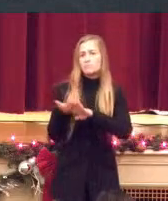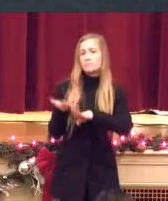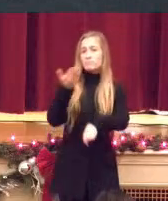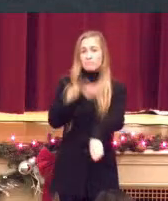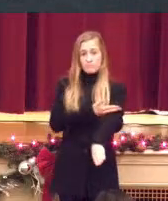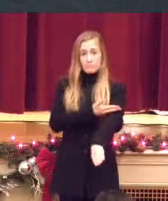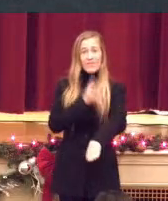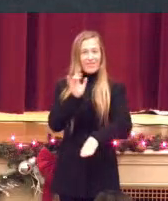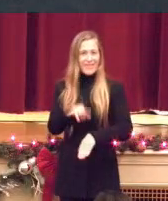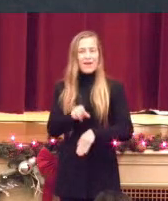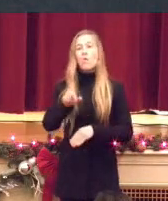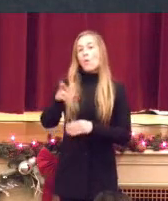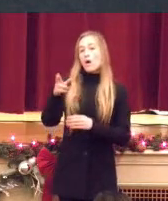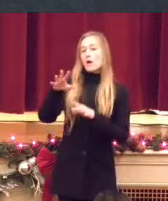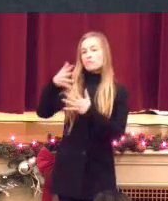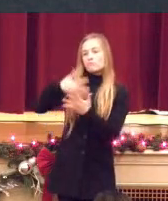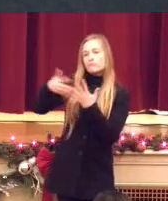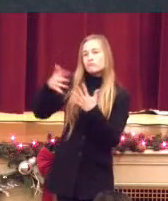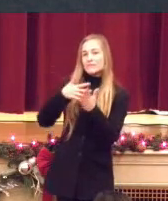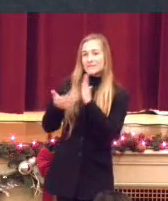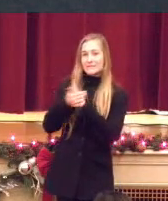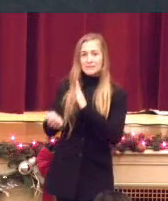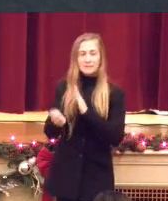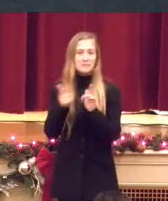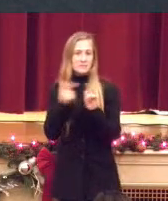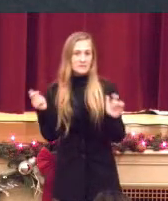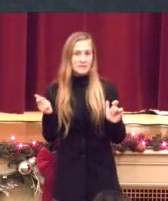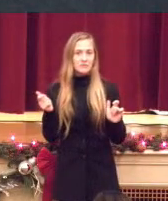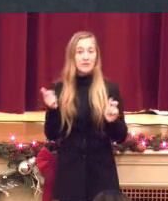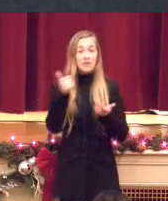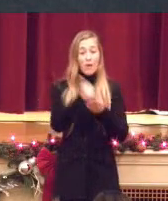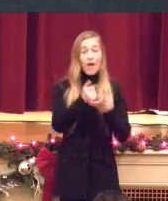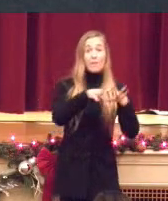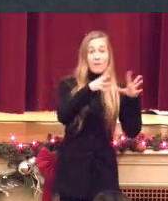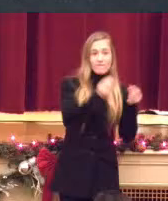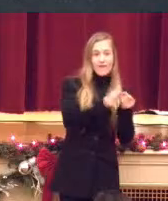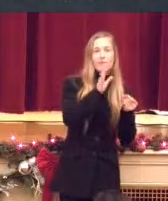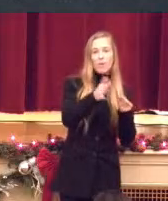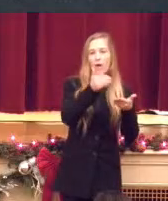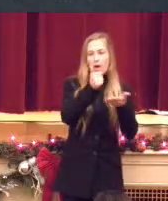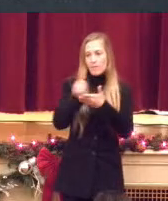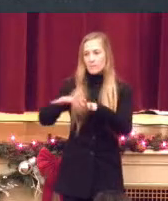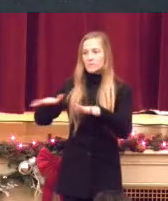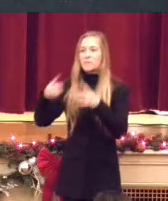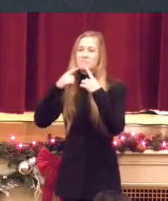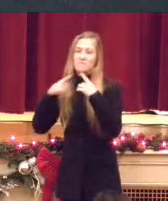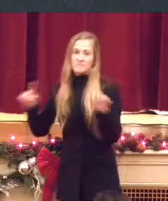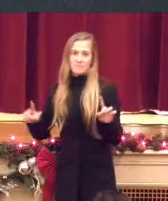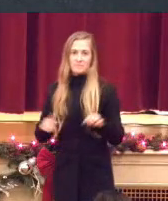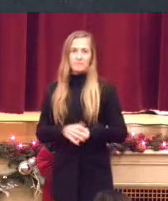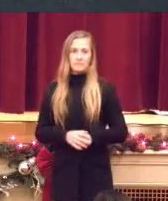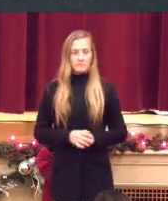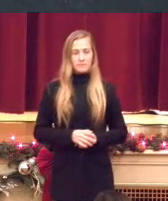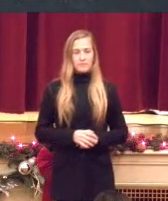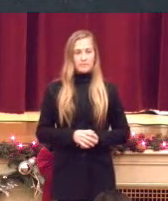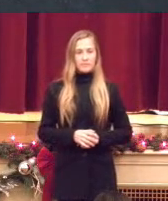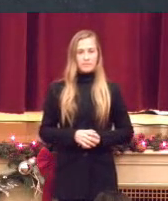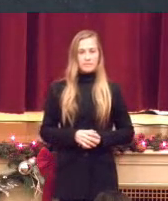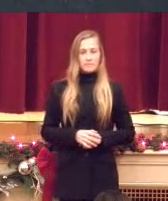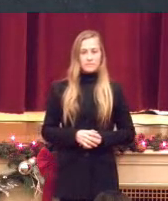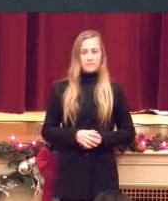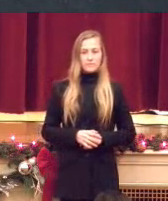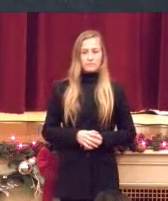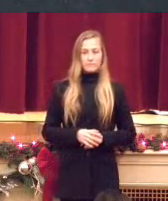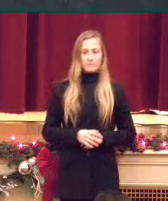that helping that family will also help that child to be successful. So it's kind of fundamentally part